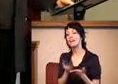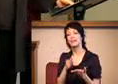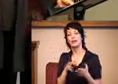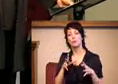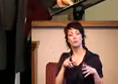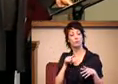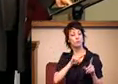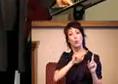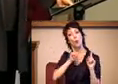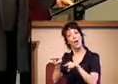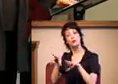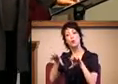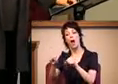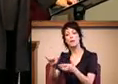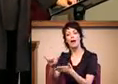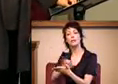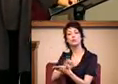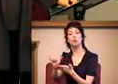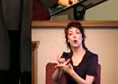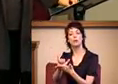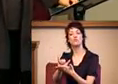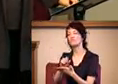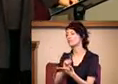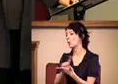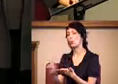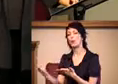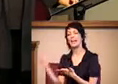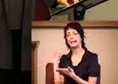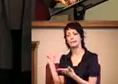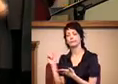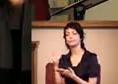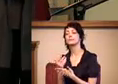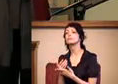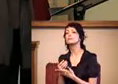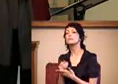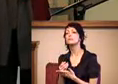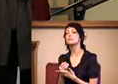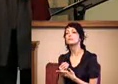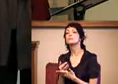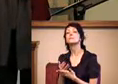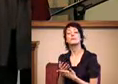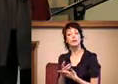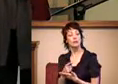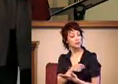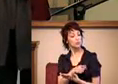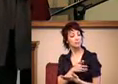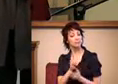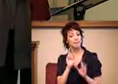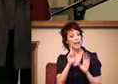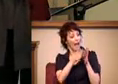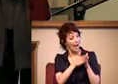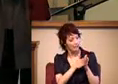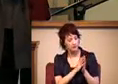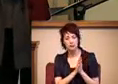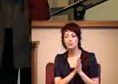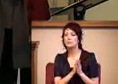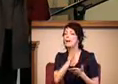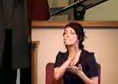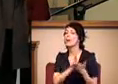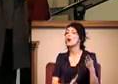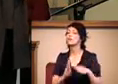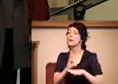Occupy New York that previous week. He was asked about it, and he said, part of what a